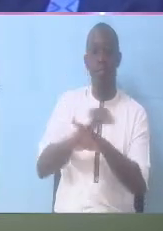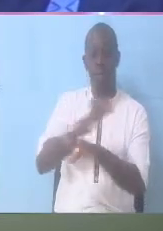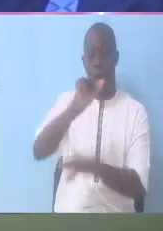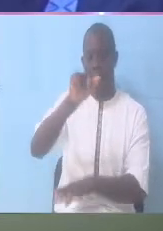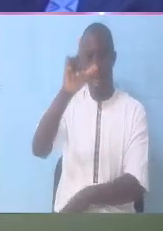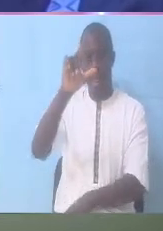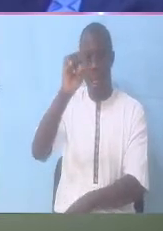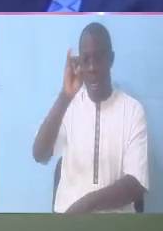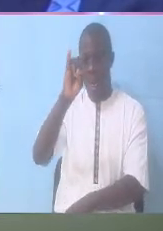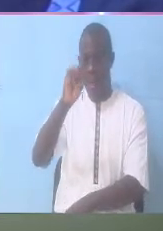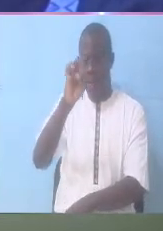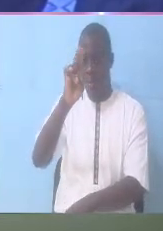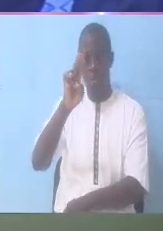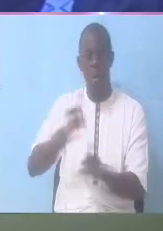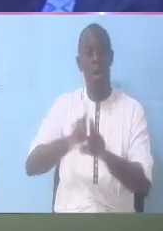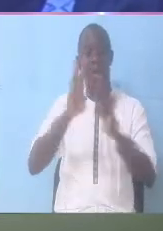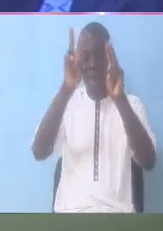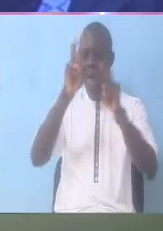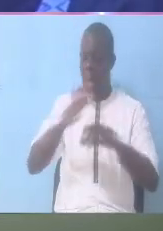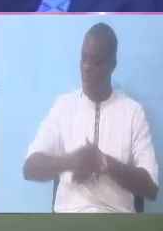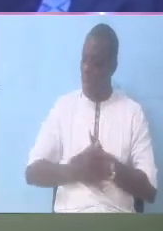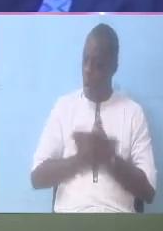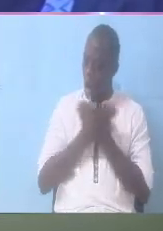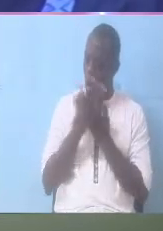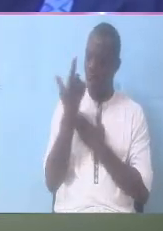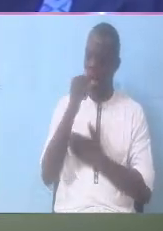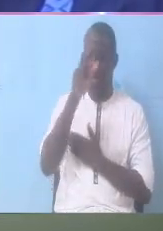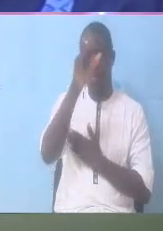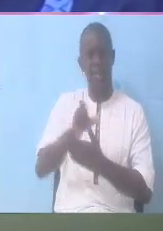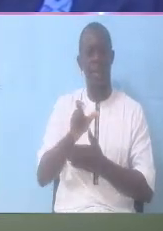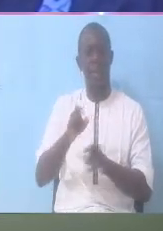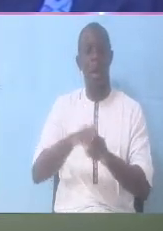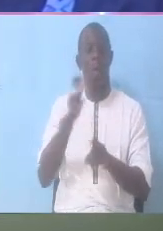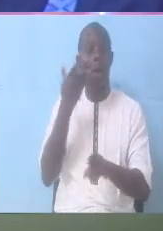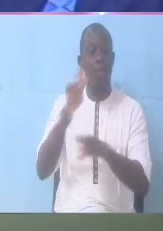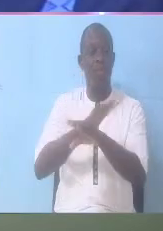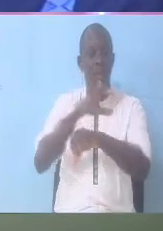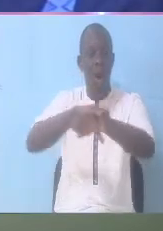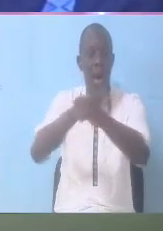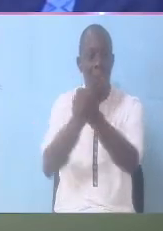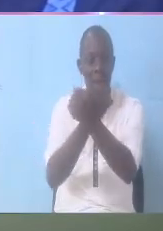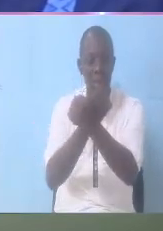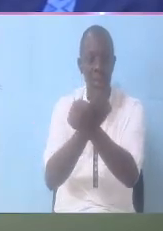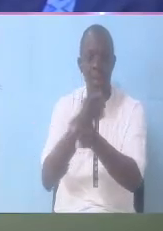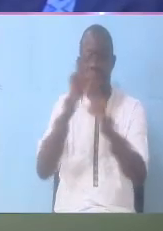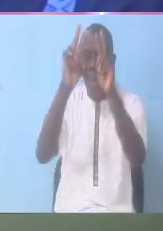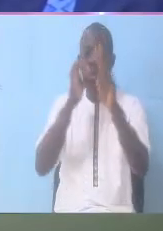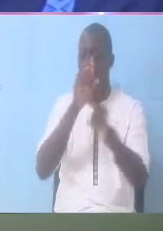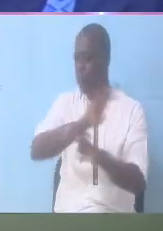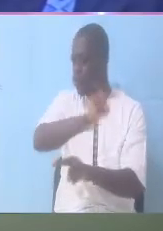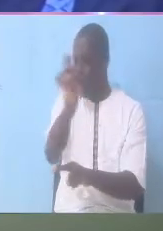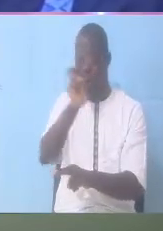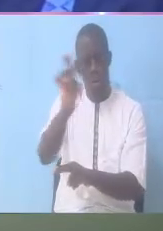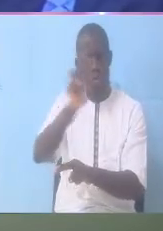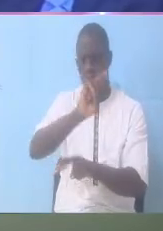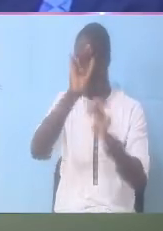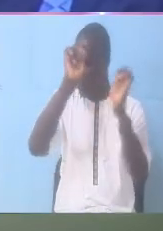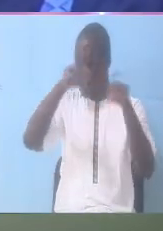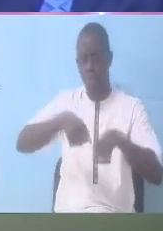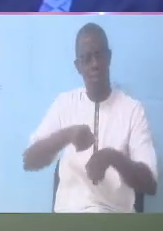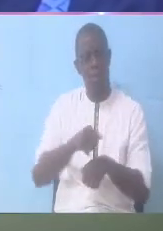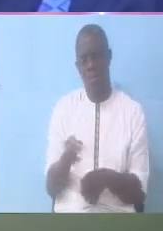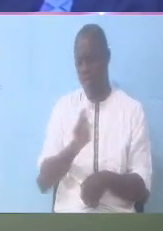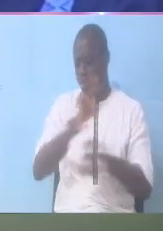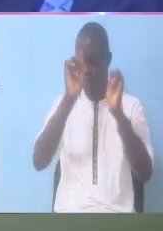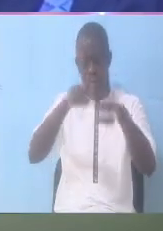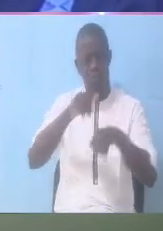this. Kadu Ali Cisse na atake moti Yajameh fango lafita melna bake. Kadu hani brie Ali umuta Yajameh fango kole hani